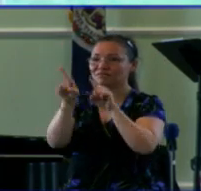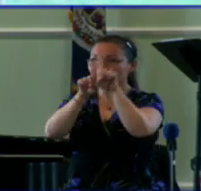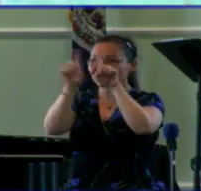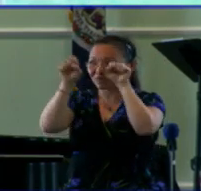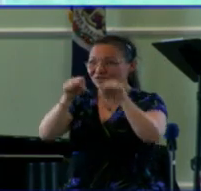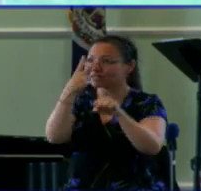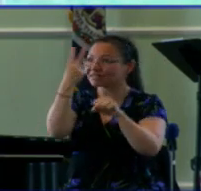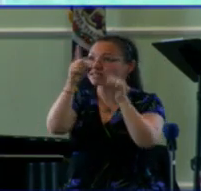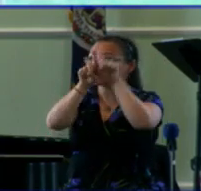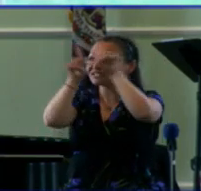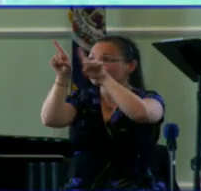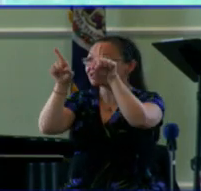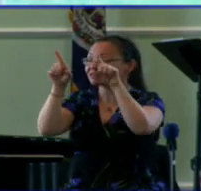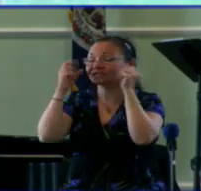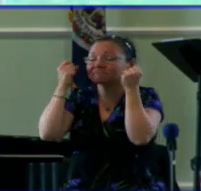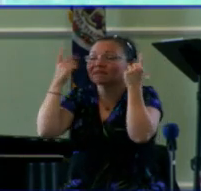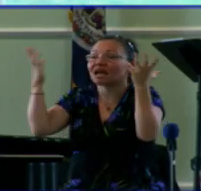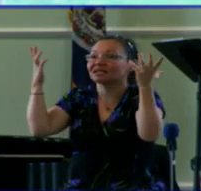Yeah, it's just amazing.